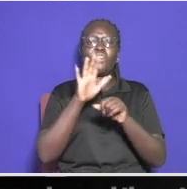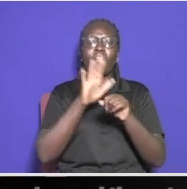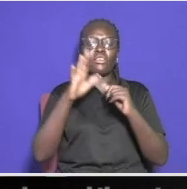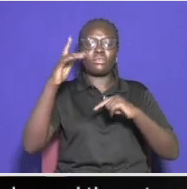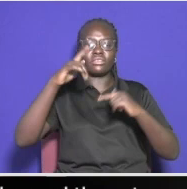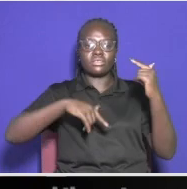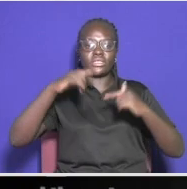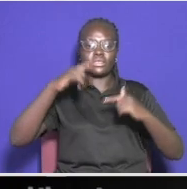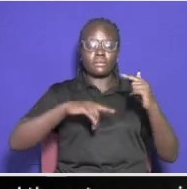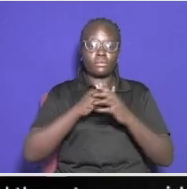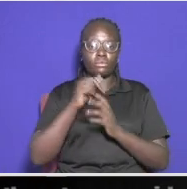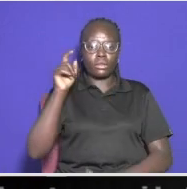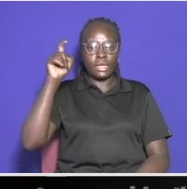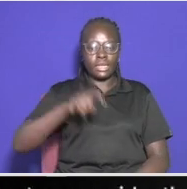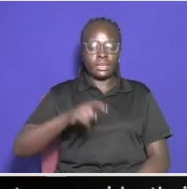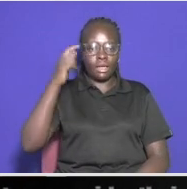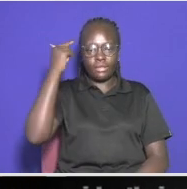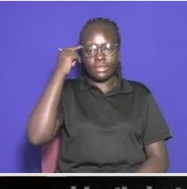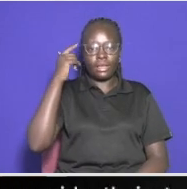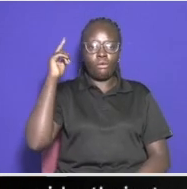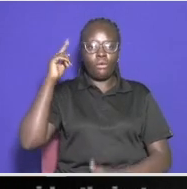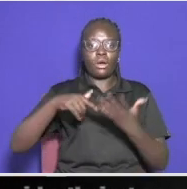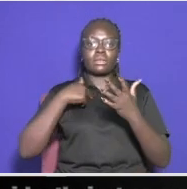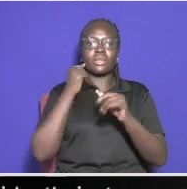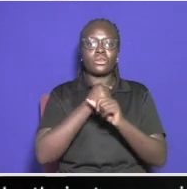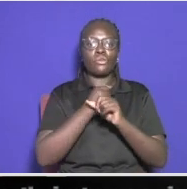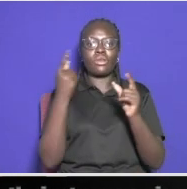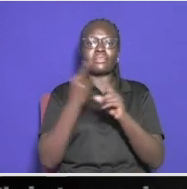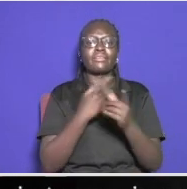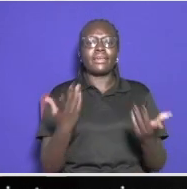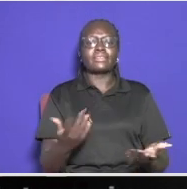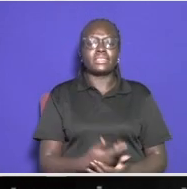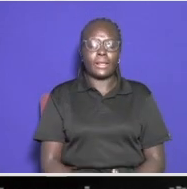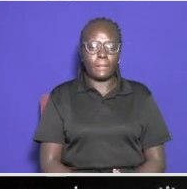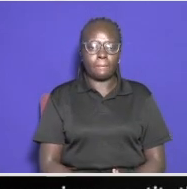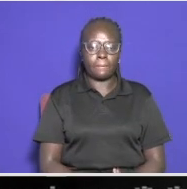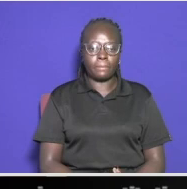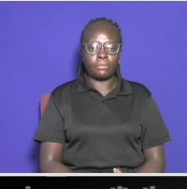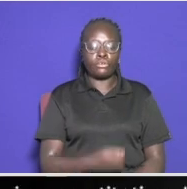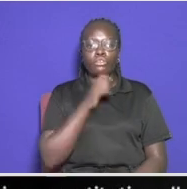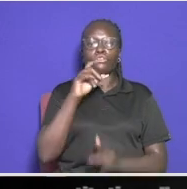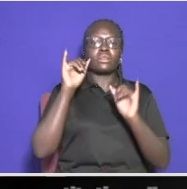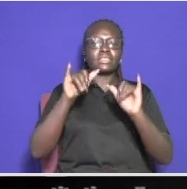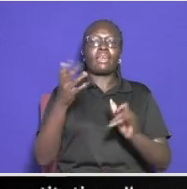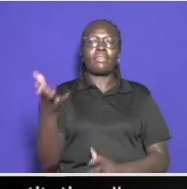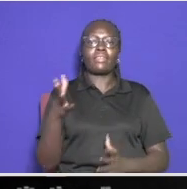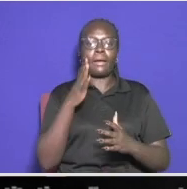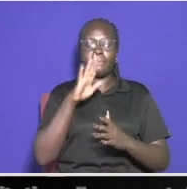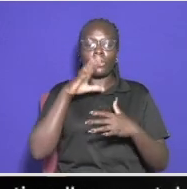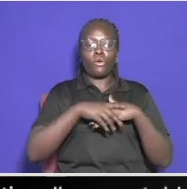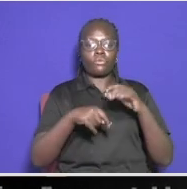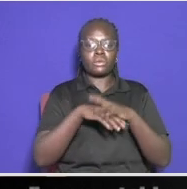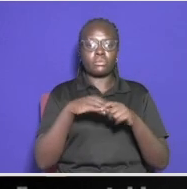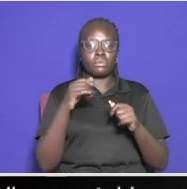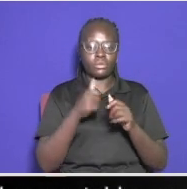Yes. So you really have to think, what can I do different? Don't just stay there and be comfortable. You have to think,